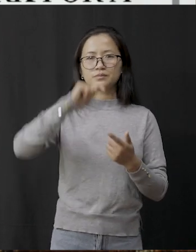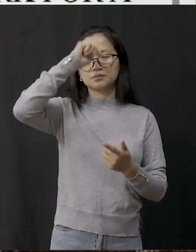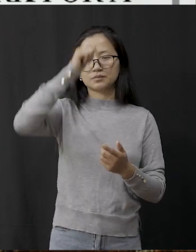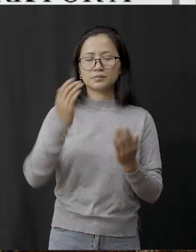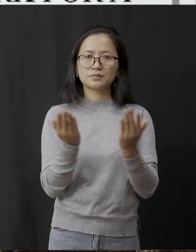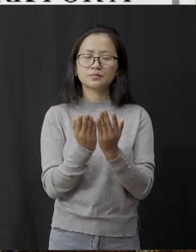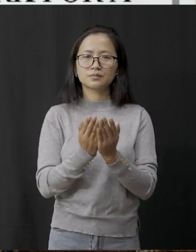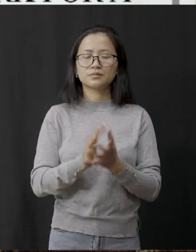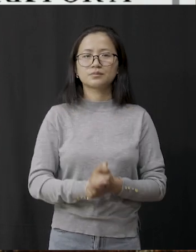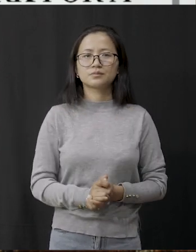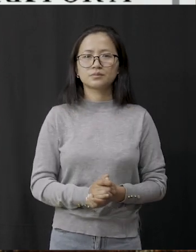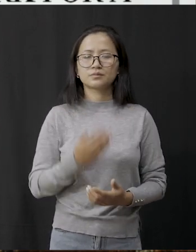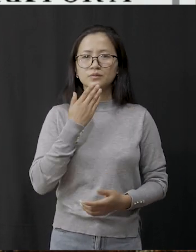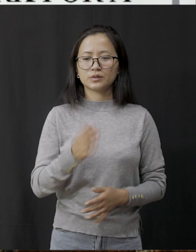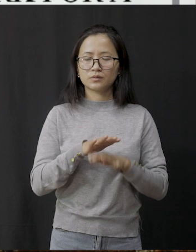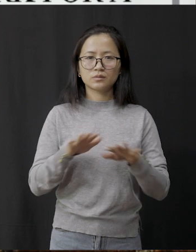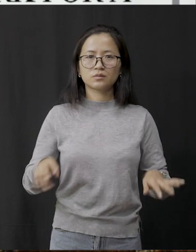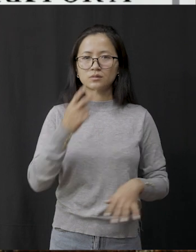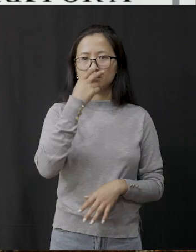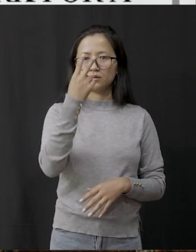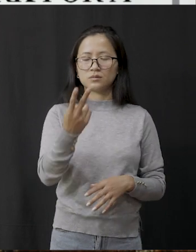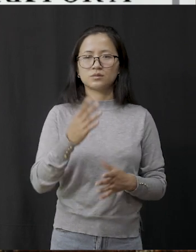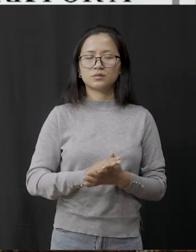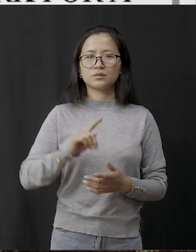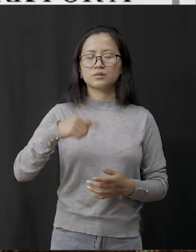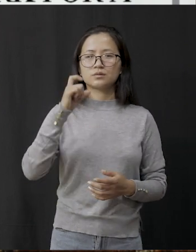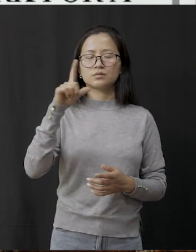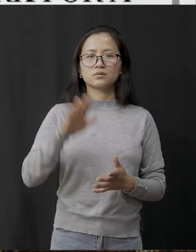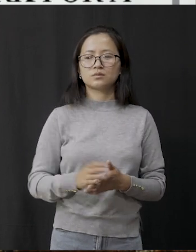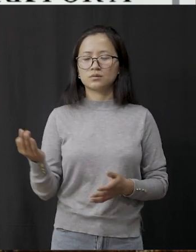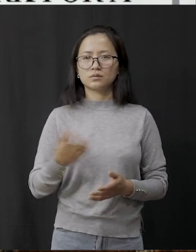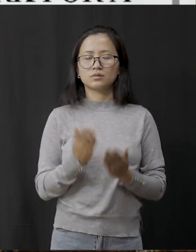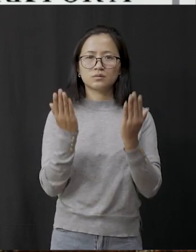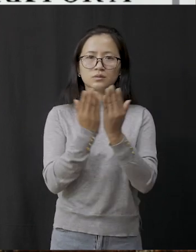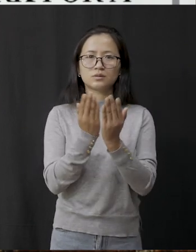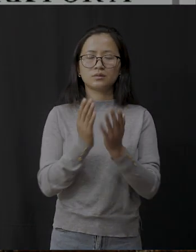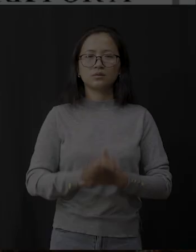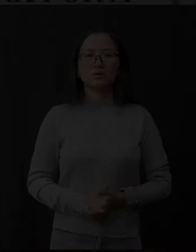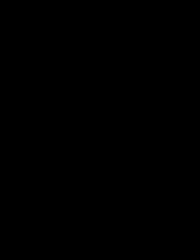right? So thank you, students. See you in the next class with new lesson.